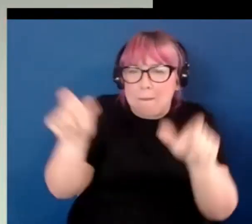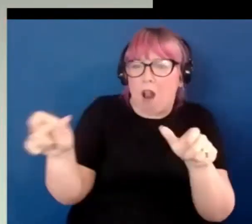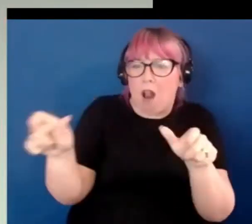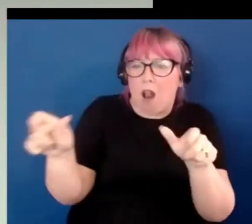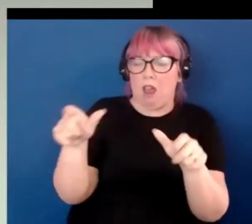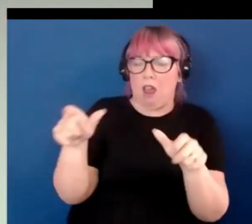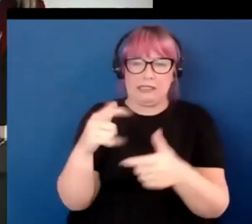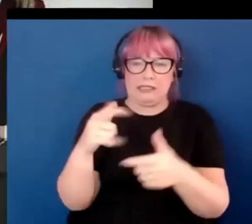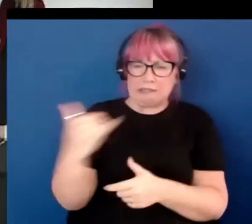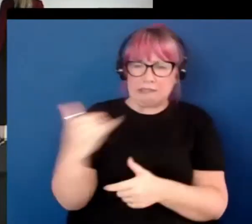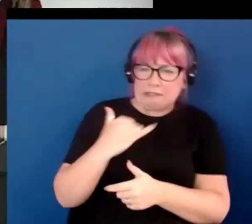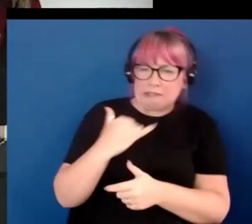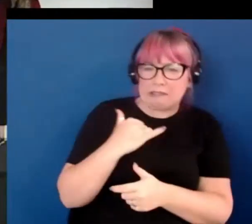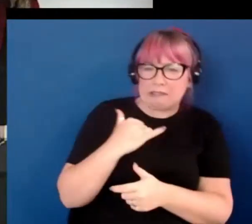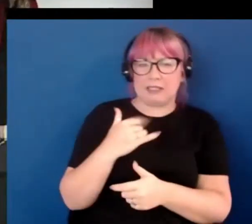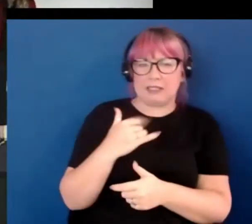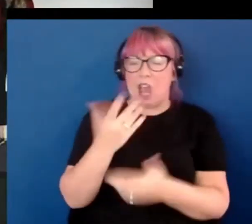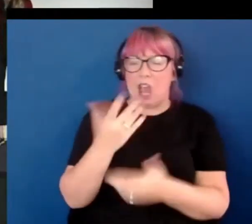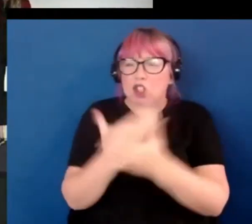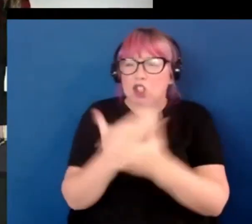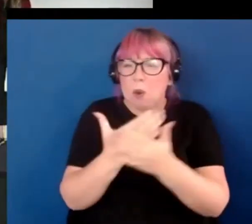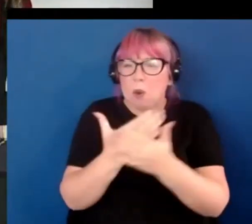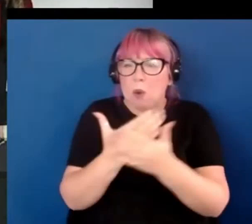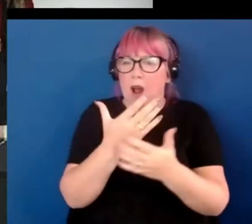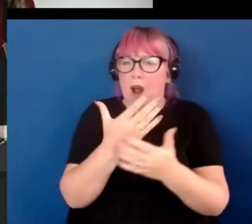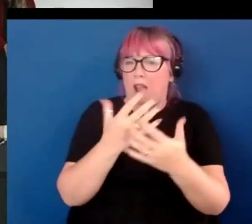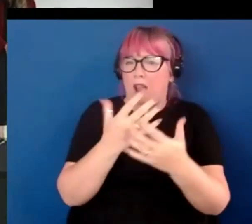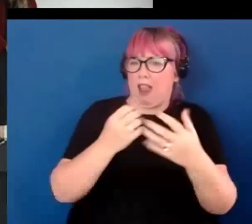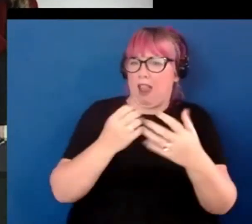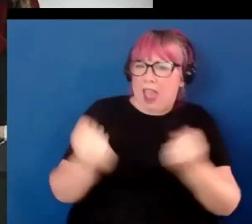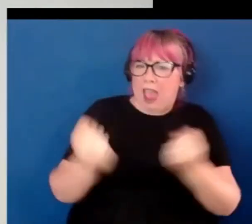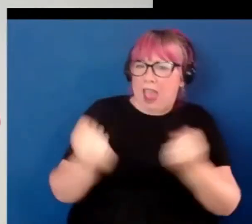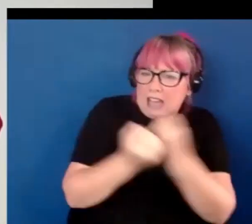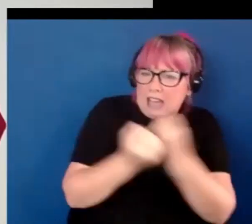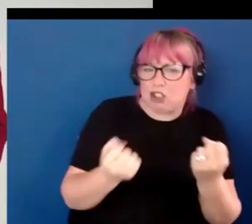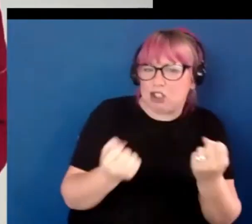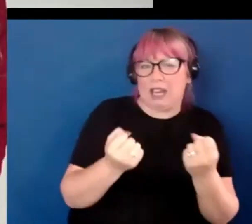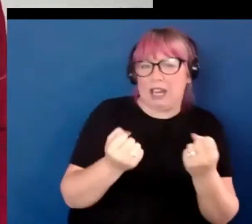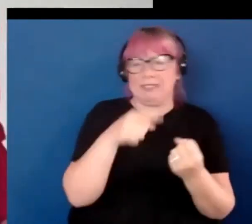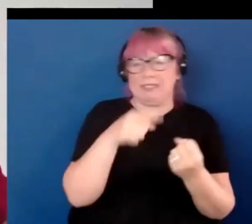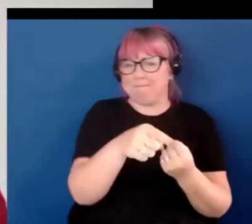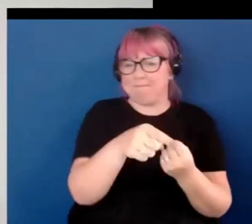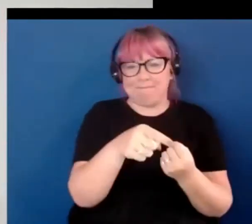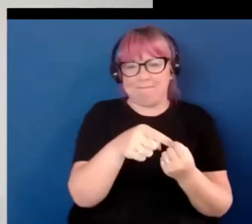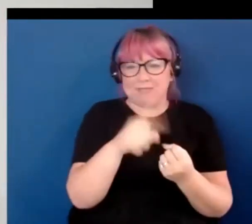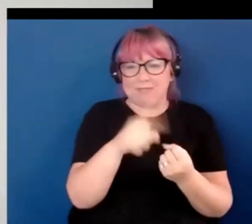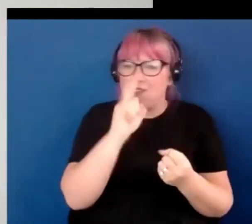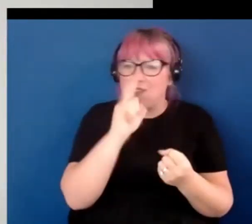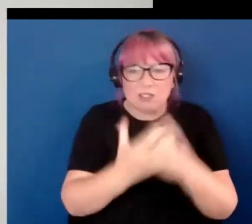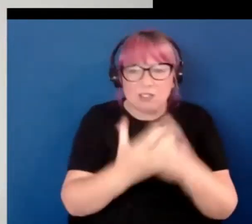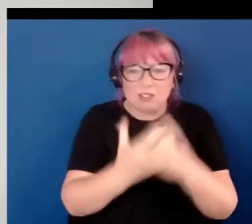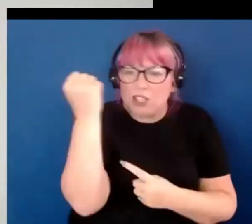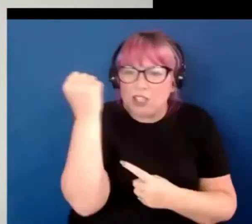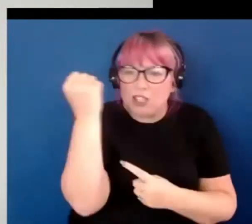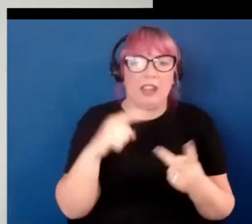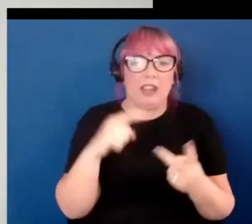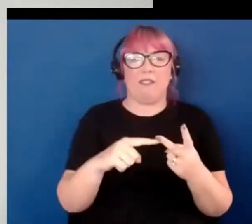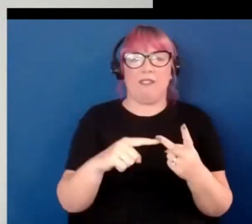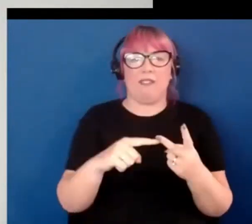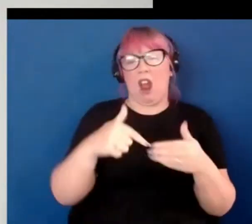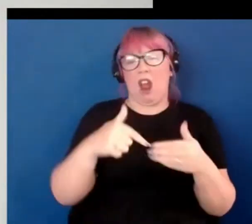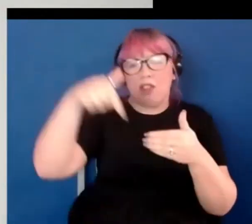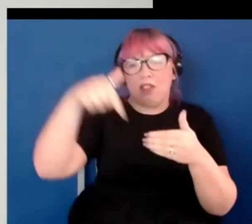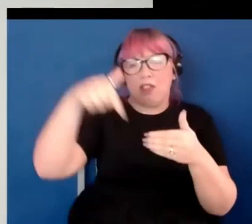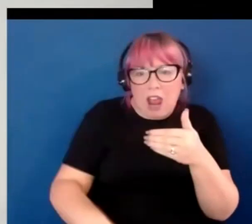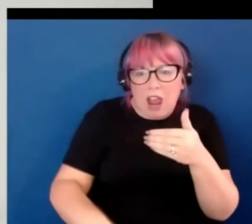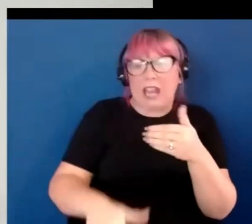would be too expensive or that a living wage would cost jobs, that we couldn't succeed and stop fracking or Heathrow expansion. Time